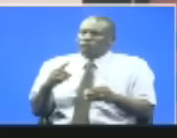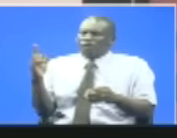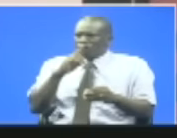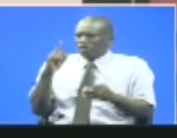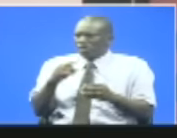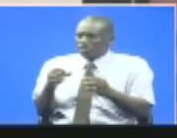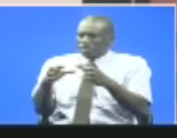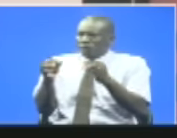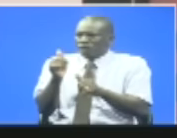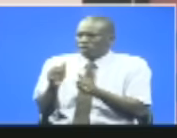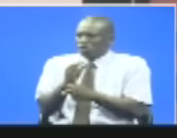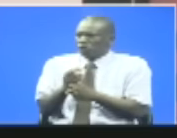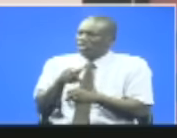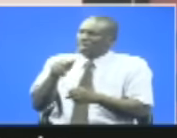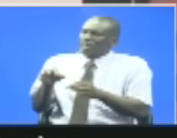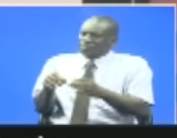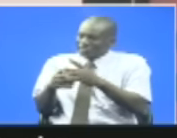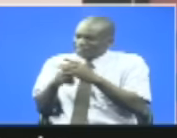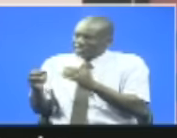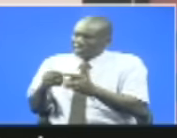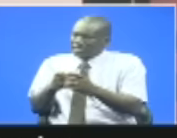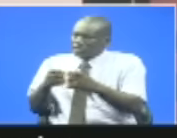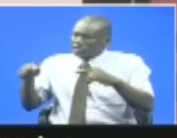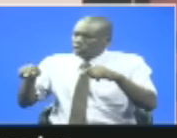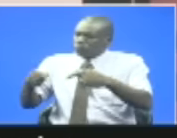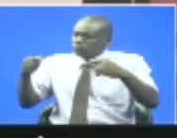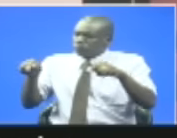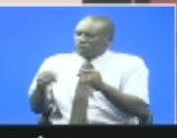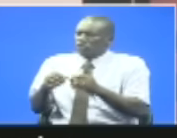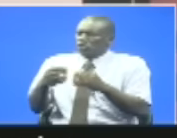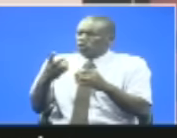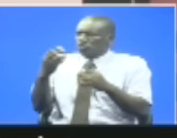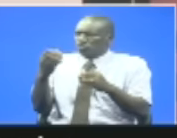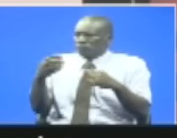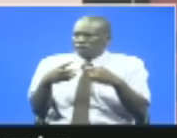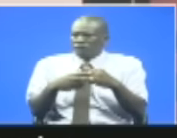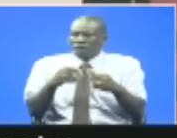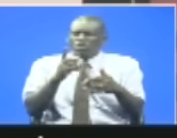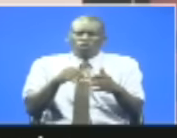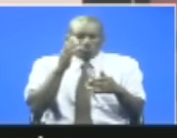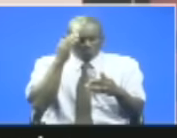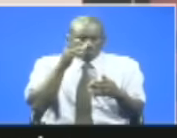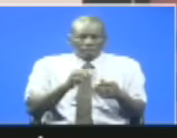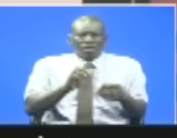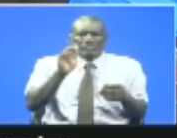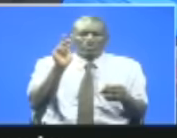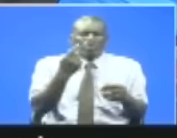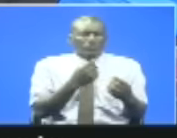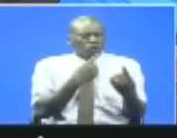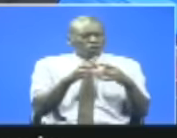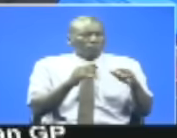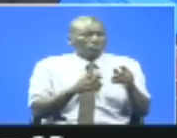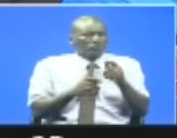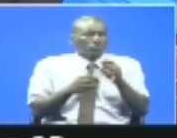In his phrase, the phrase he used was, "Yeenda liwasha moto." I'll start with you. What did you think of that? I think the president was referring to a historical